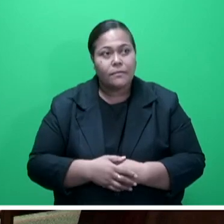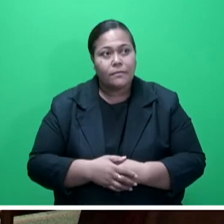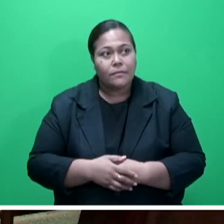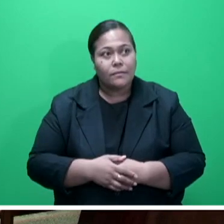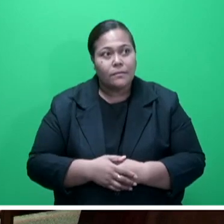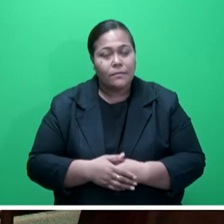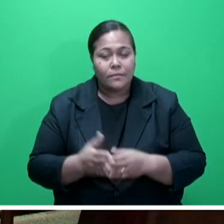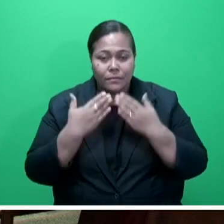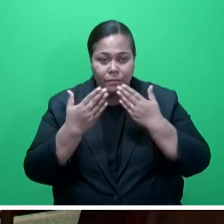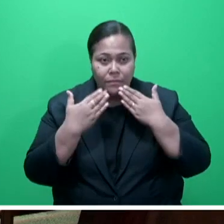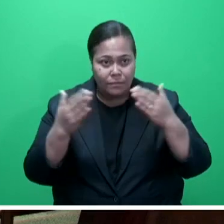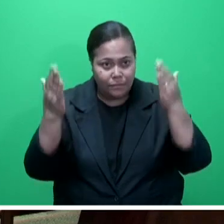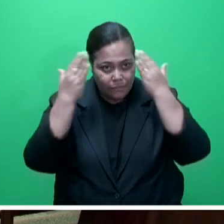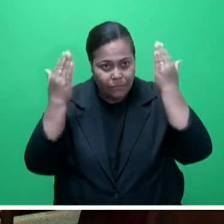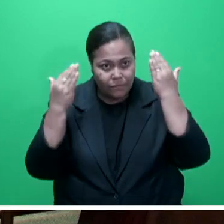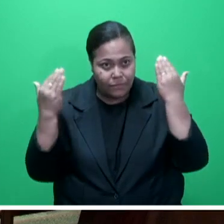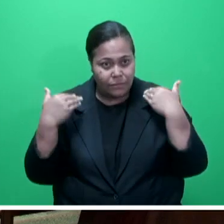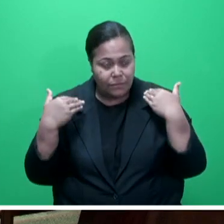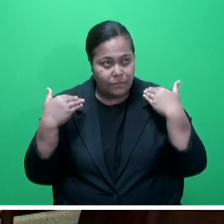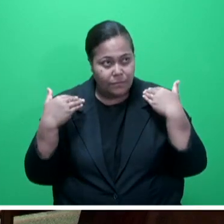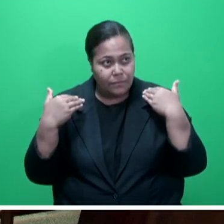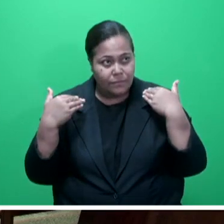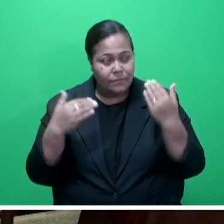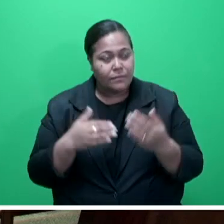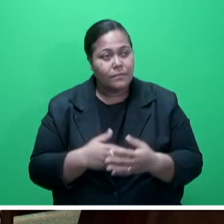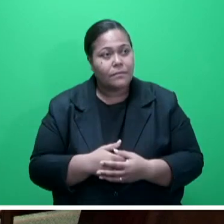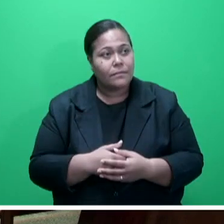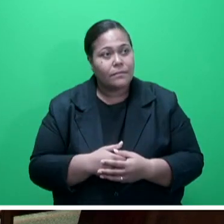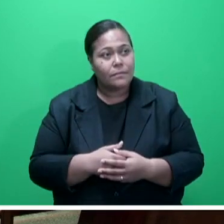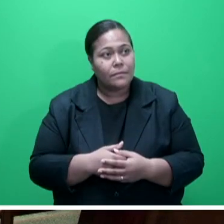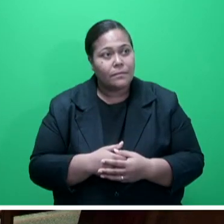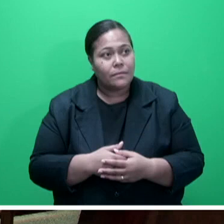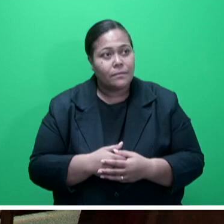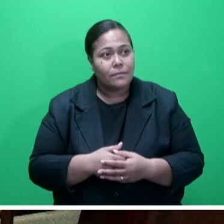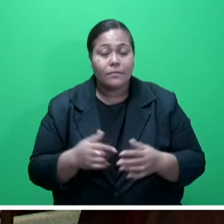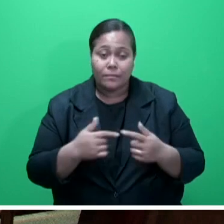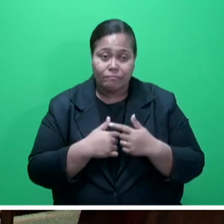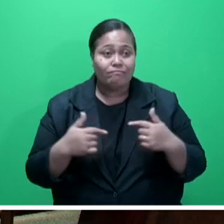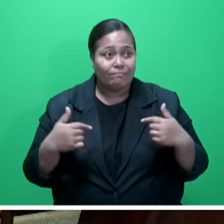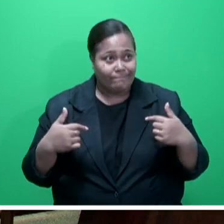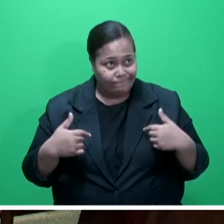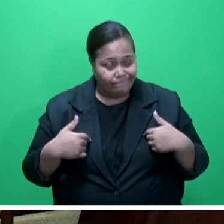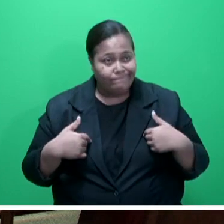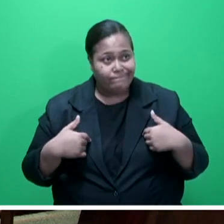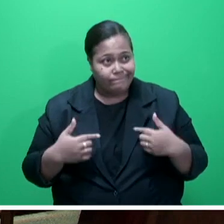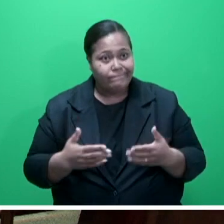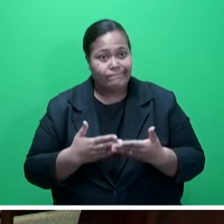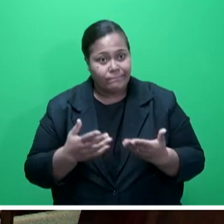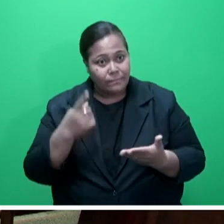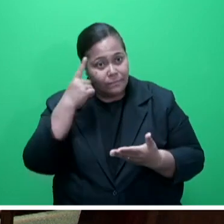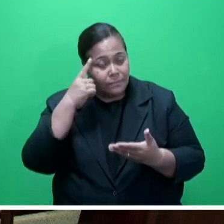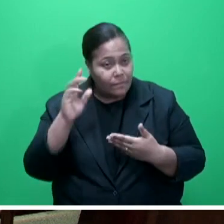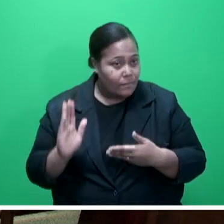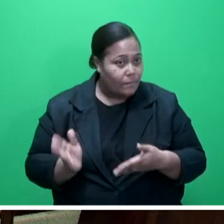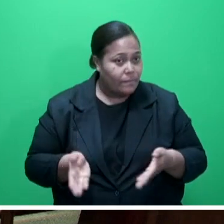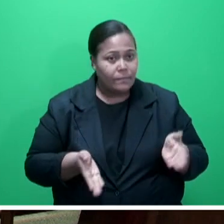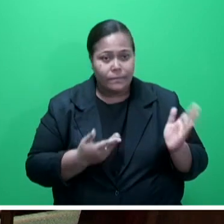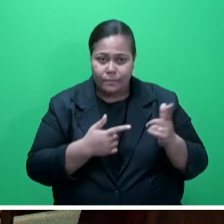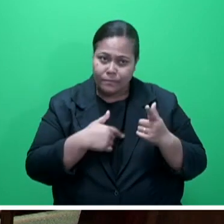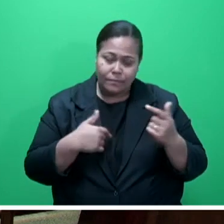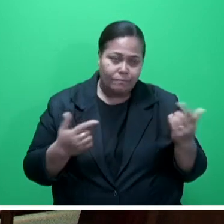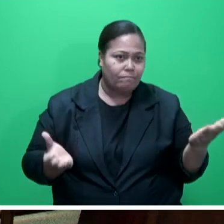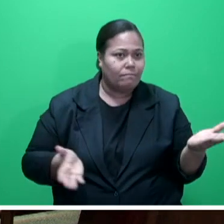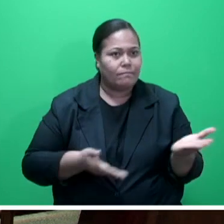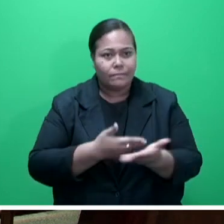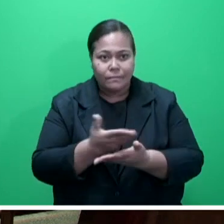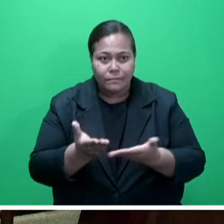Thank you, Mr. Speaker, sir. Mr. Speaker, sir, we actually, in the guarantee motion, we discussed a number of the challenges that are faced